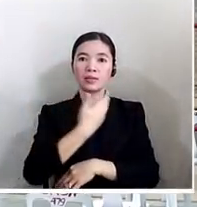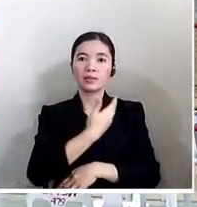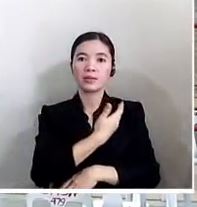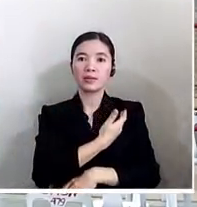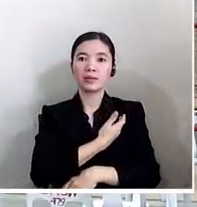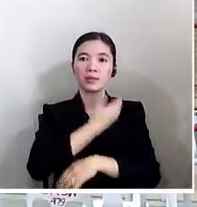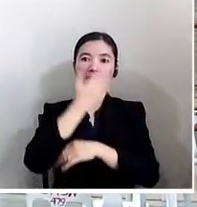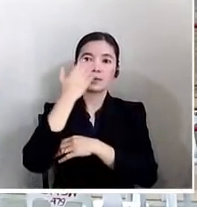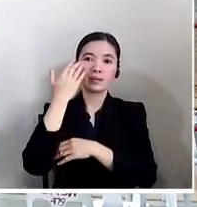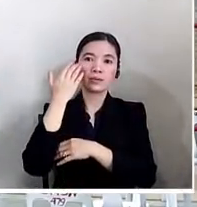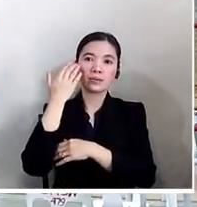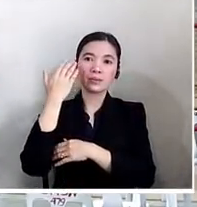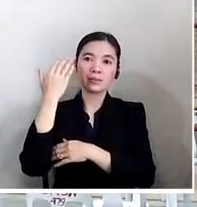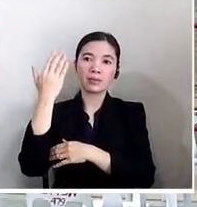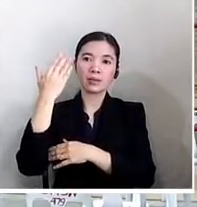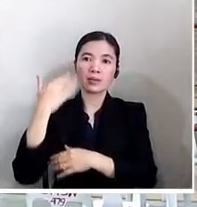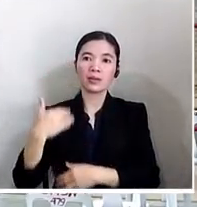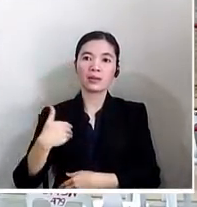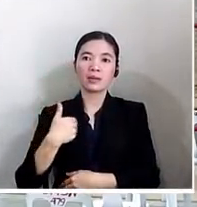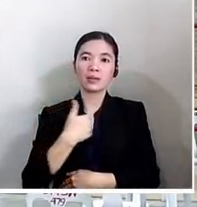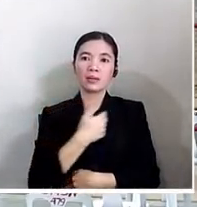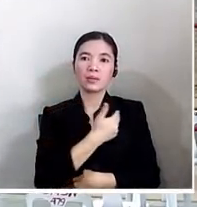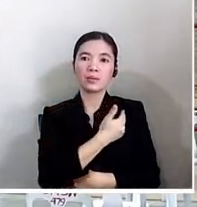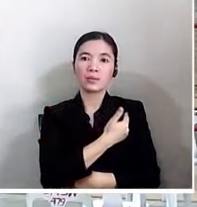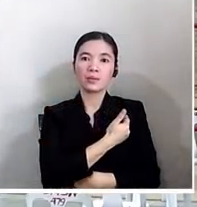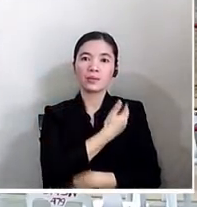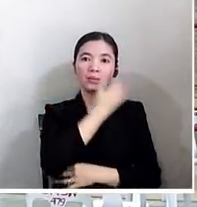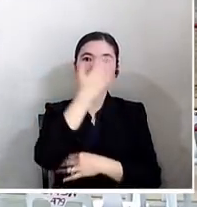yours, we are